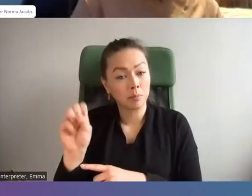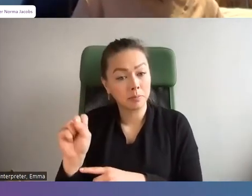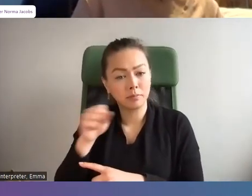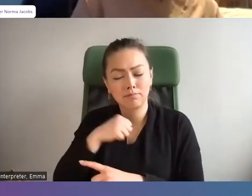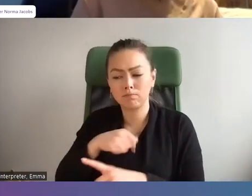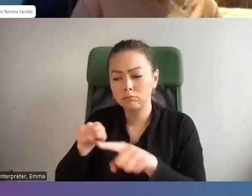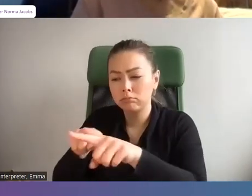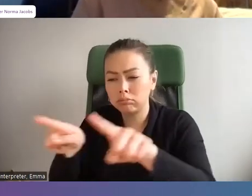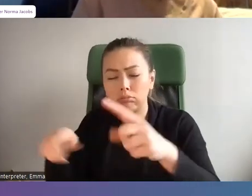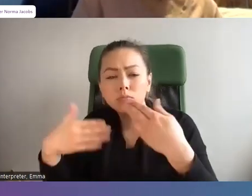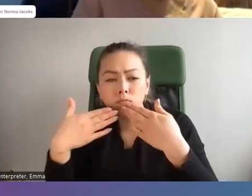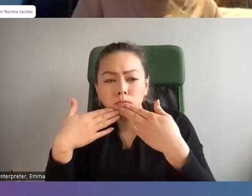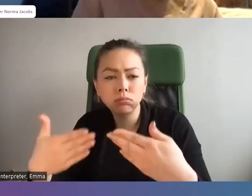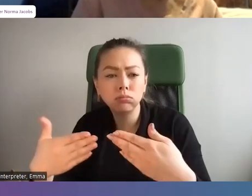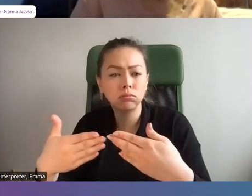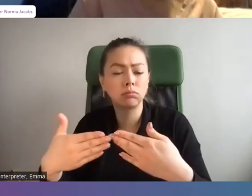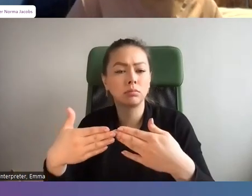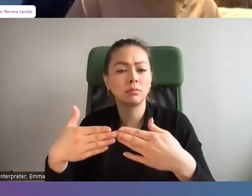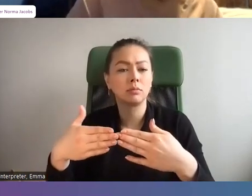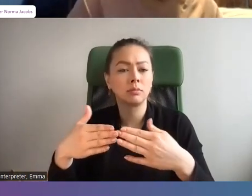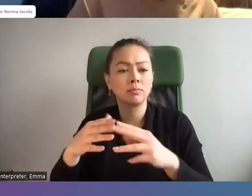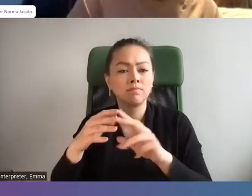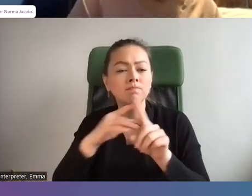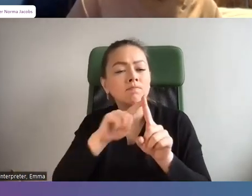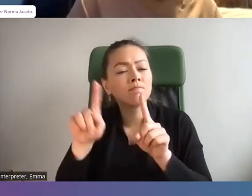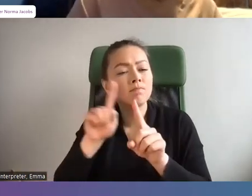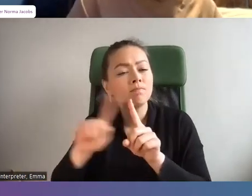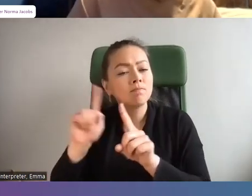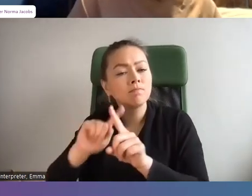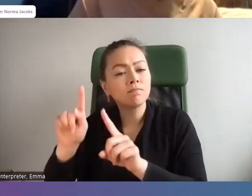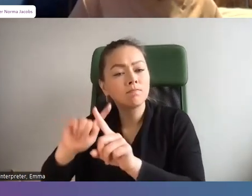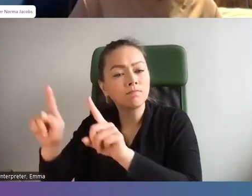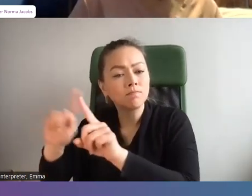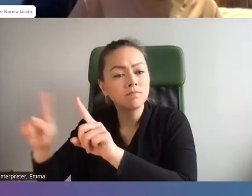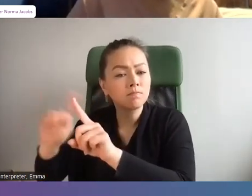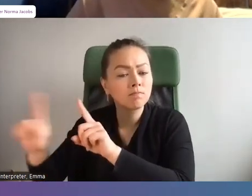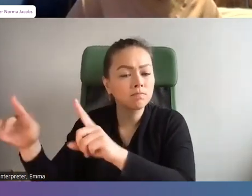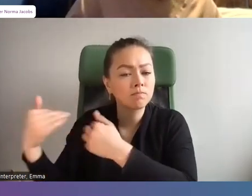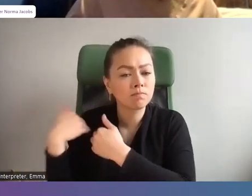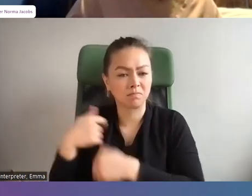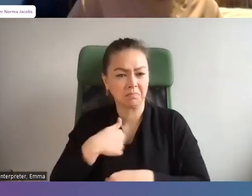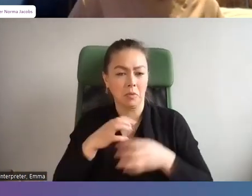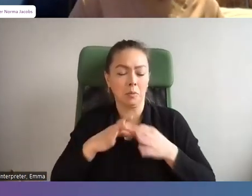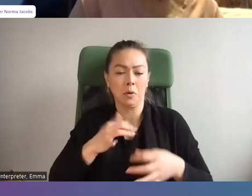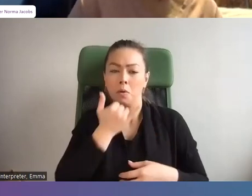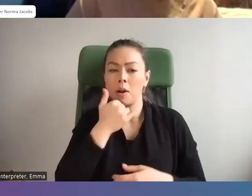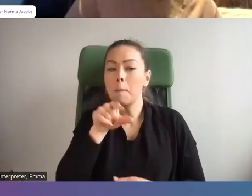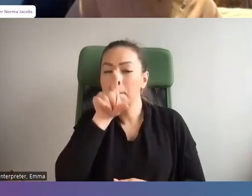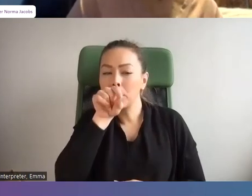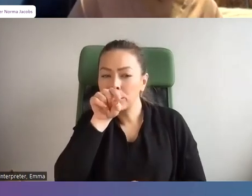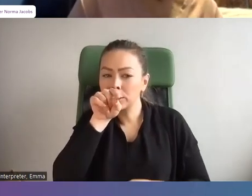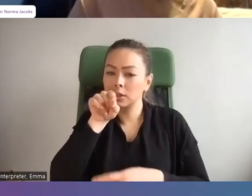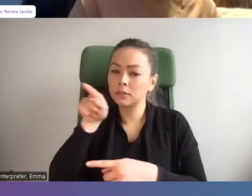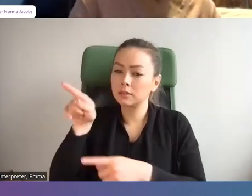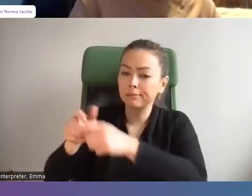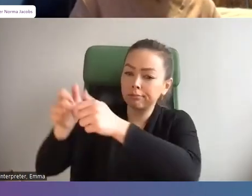all carry a different responsibility, and they all have their own color, and they all have their own song and their